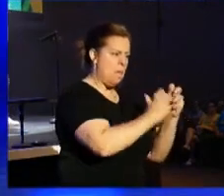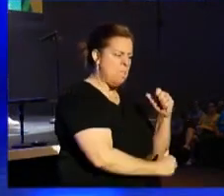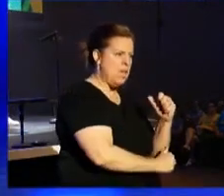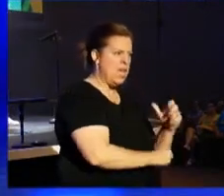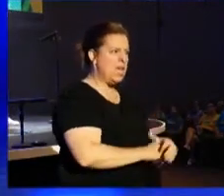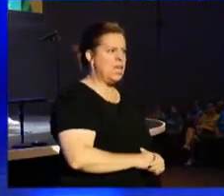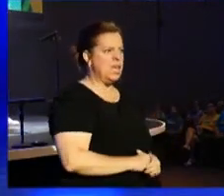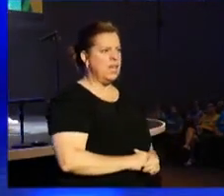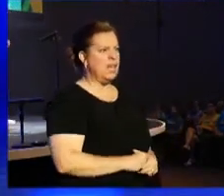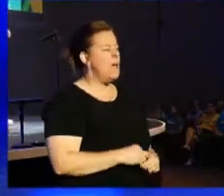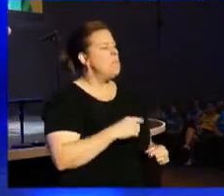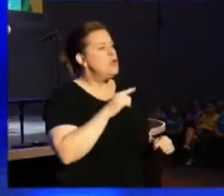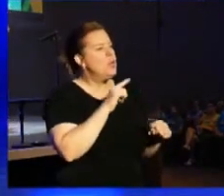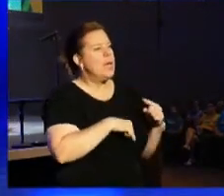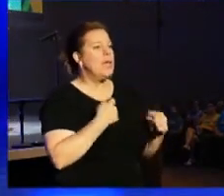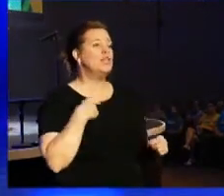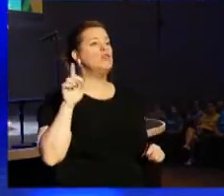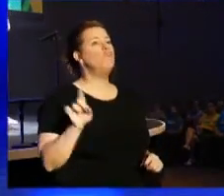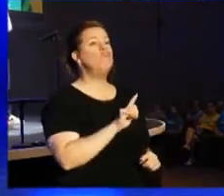be nice.